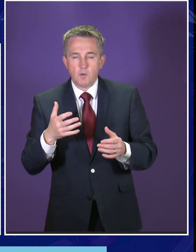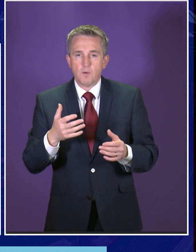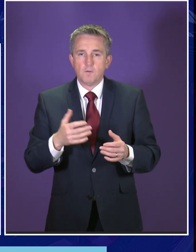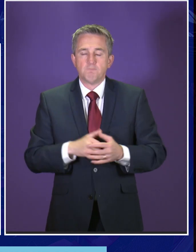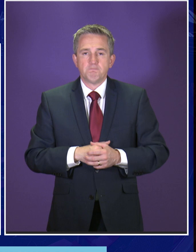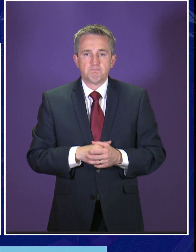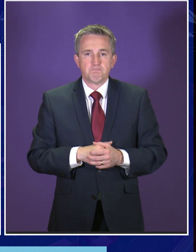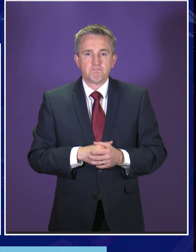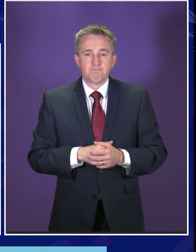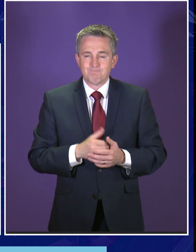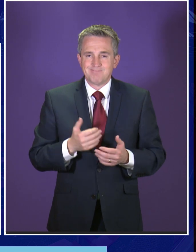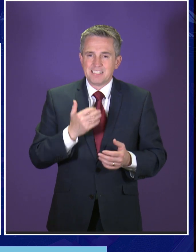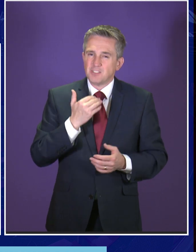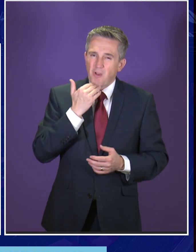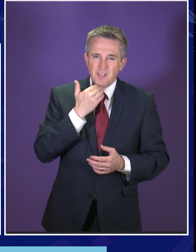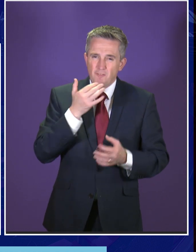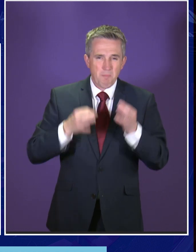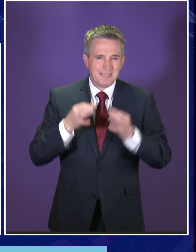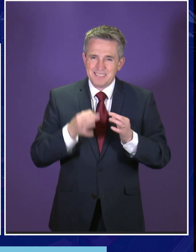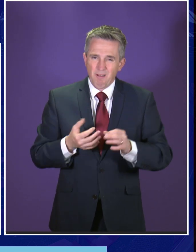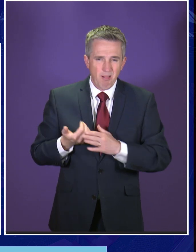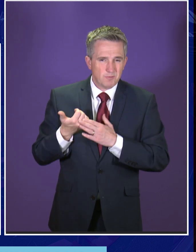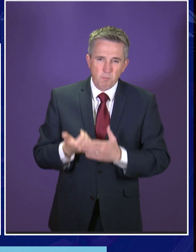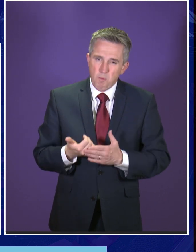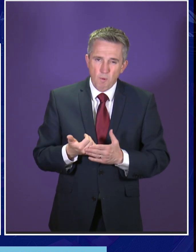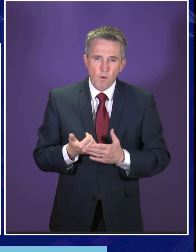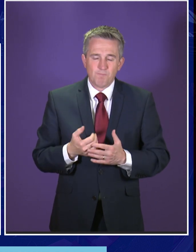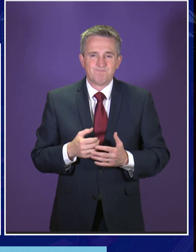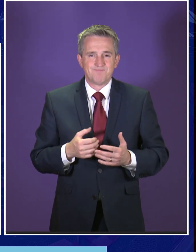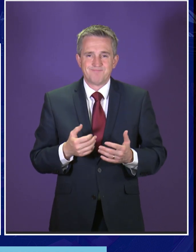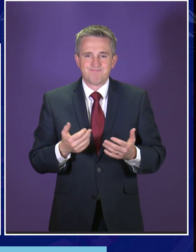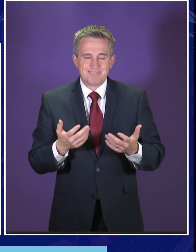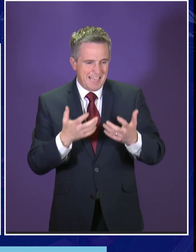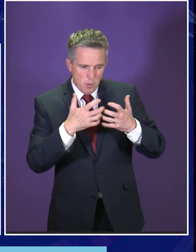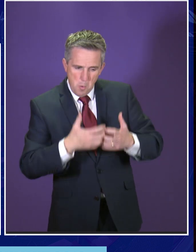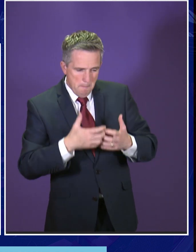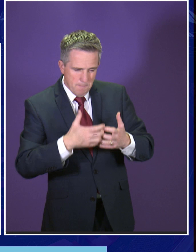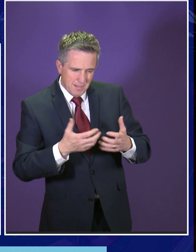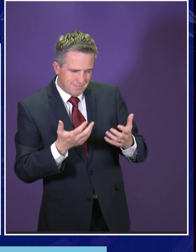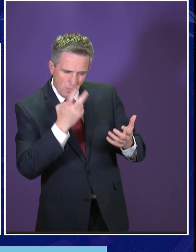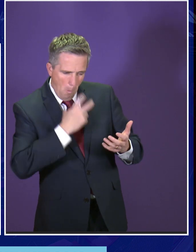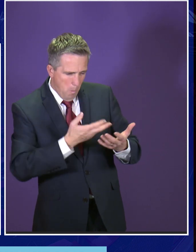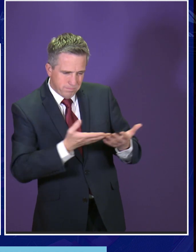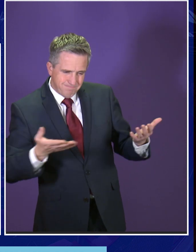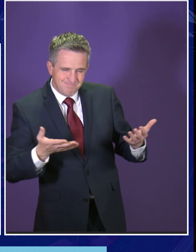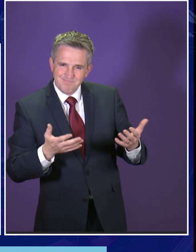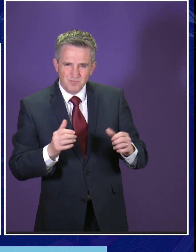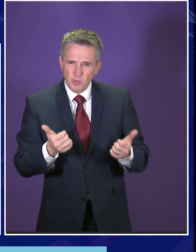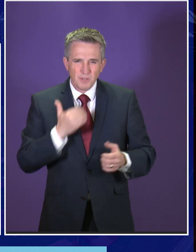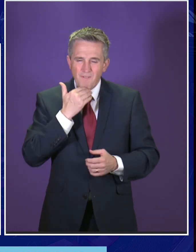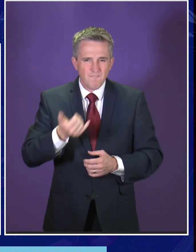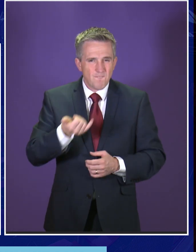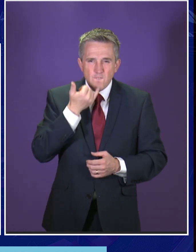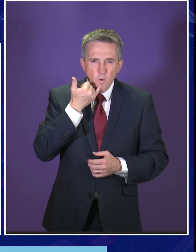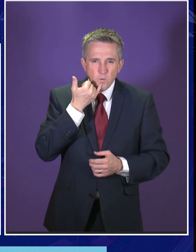stakeholders. Insufficient political will, inadequate up-to-date equipment, inadequate funds,